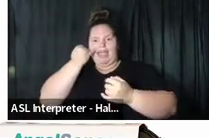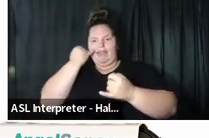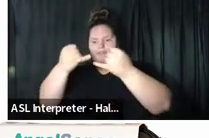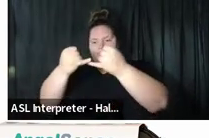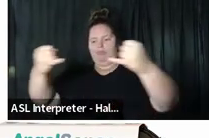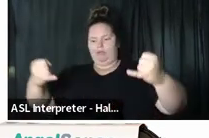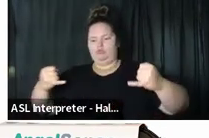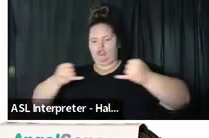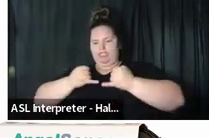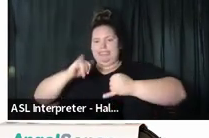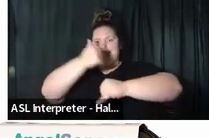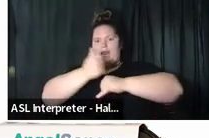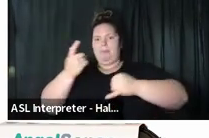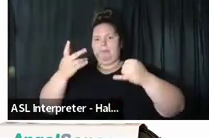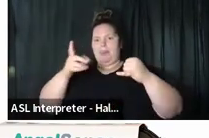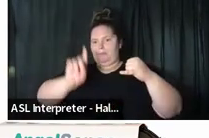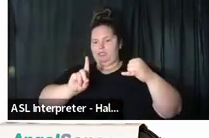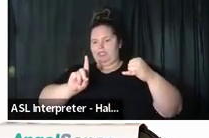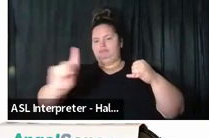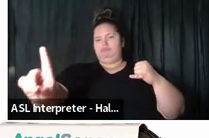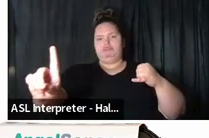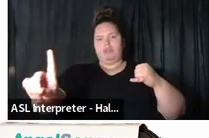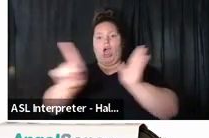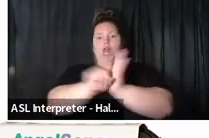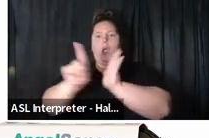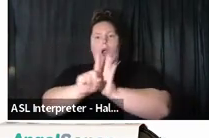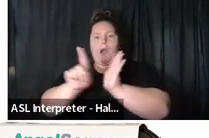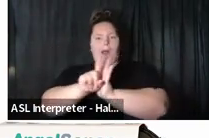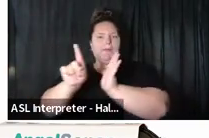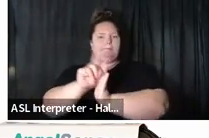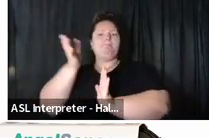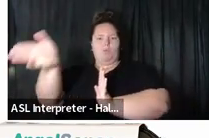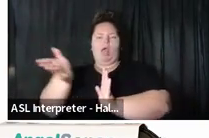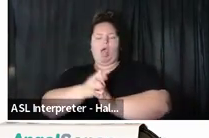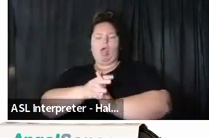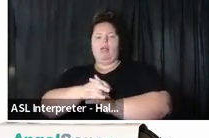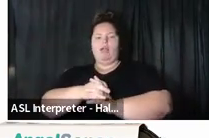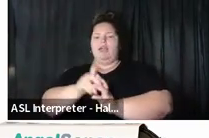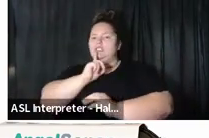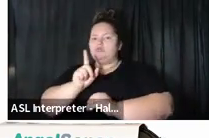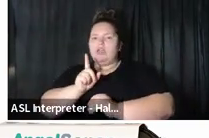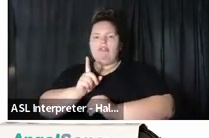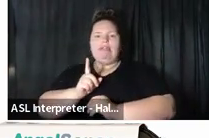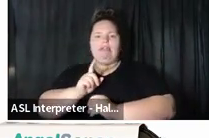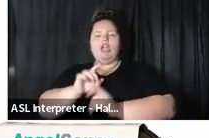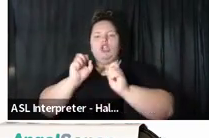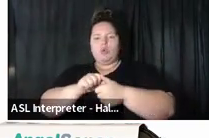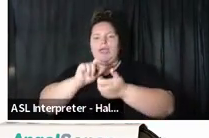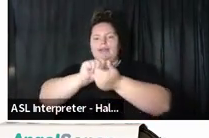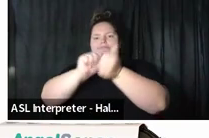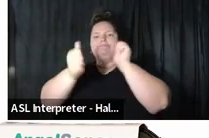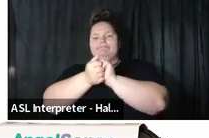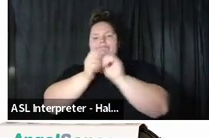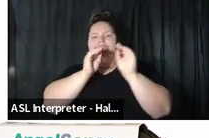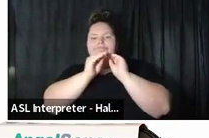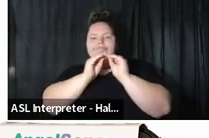phone. You can set up, it's very customizable, and there's different ways to wear things. You can